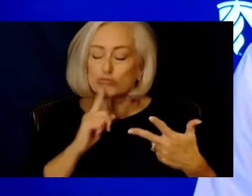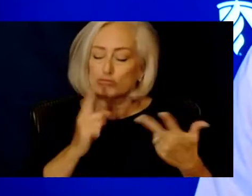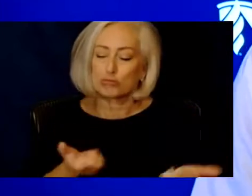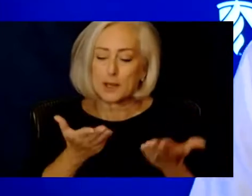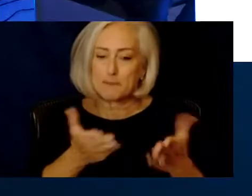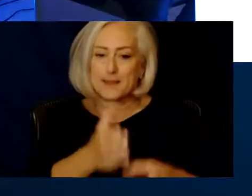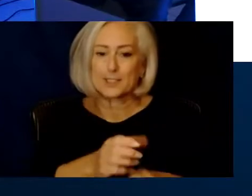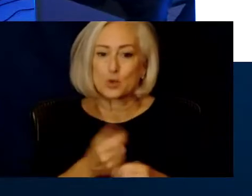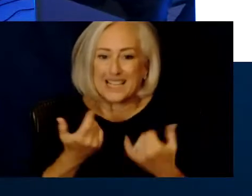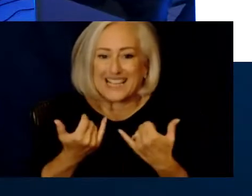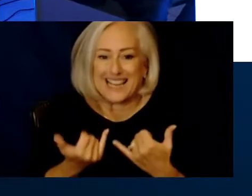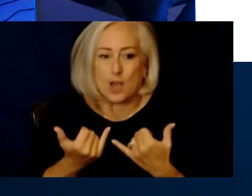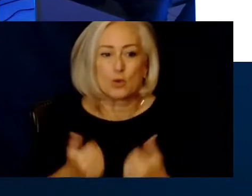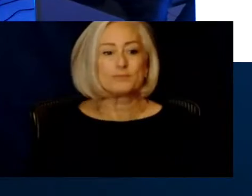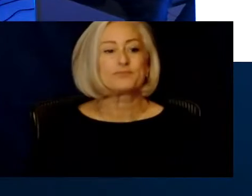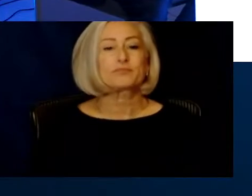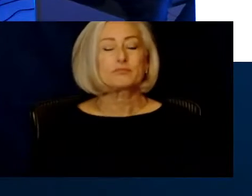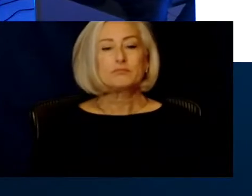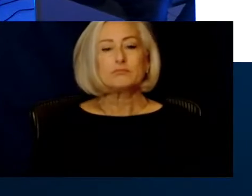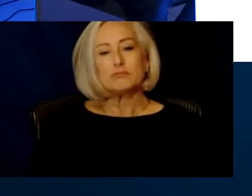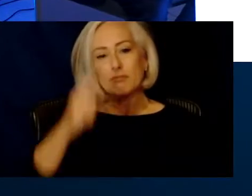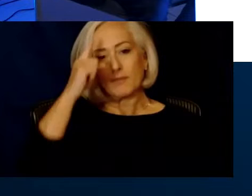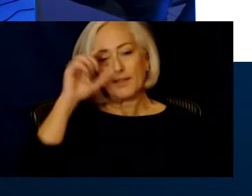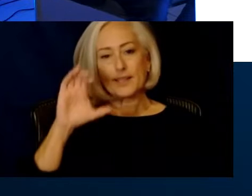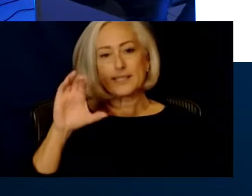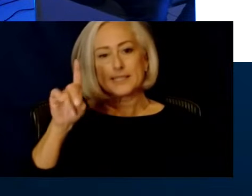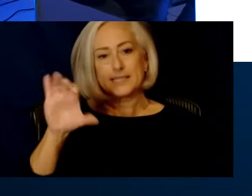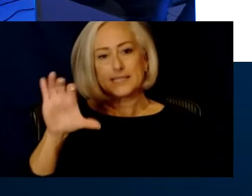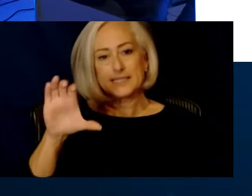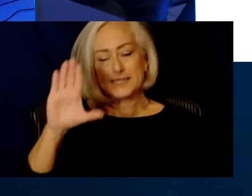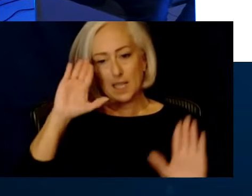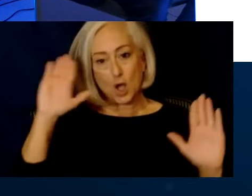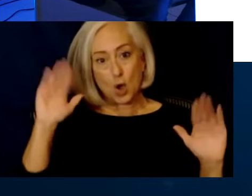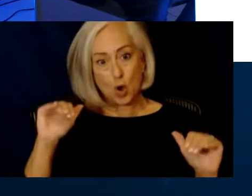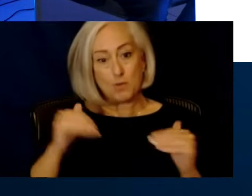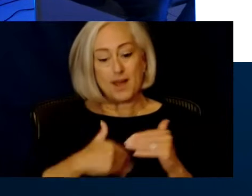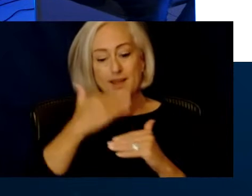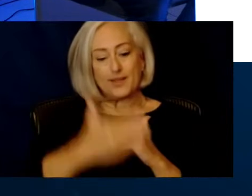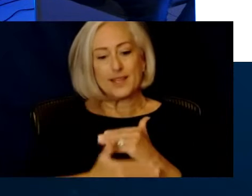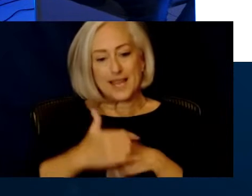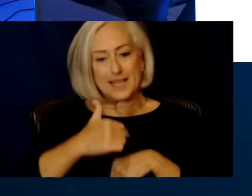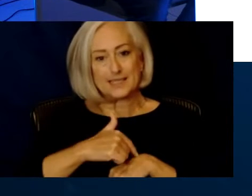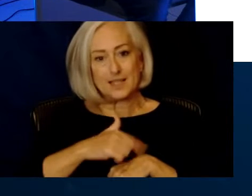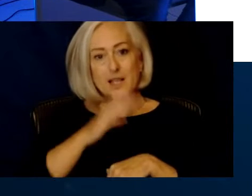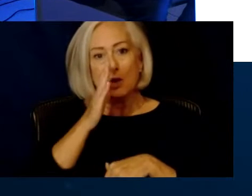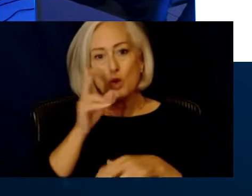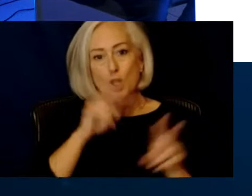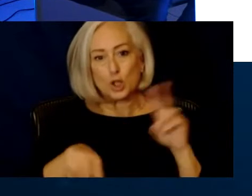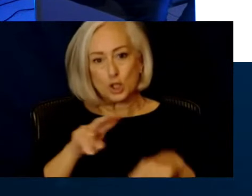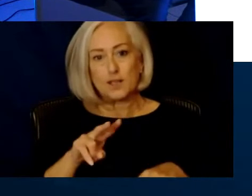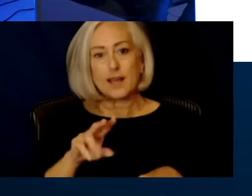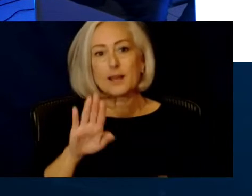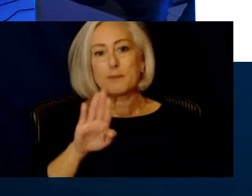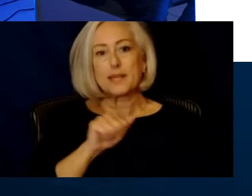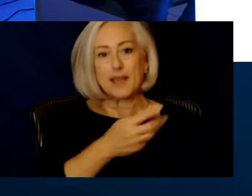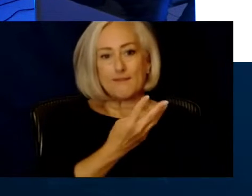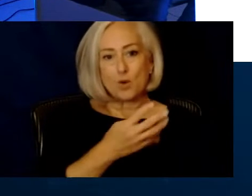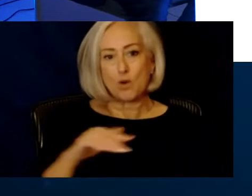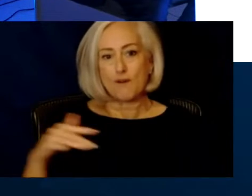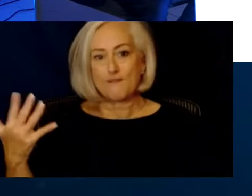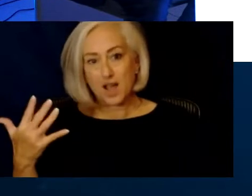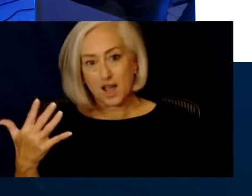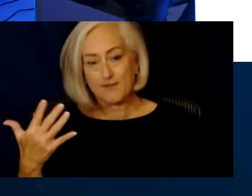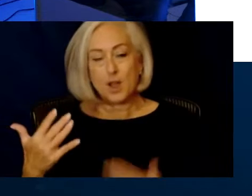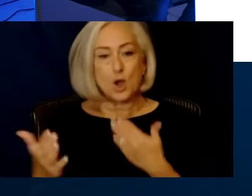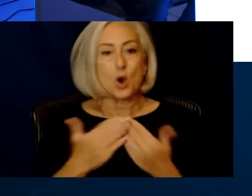is hoping, or the CDC is hoping, is that the next iteration will look more like BA4 and BA5 than the whatever the variant may be than it